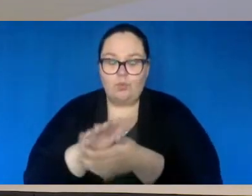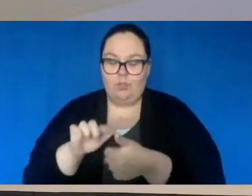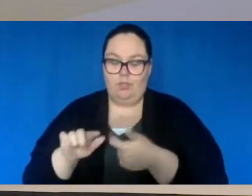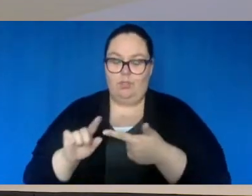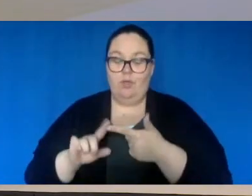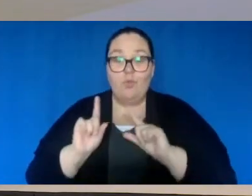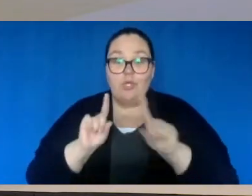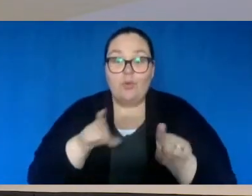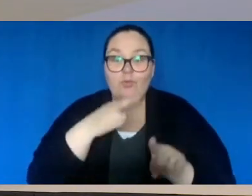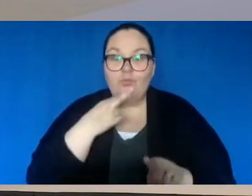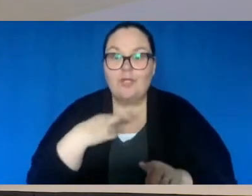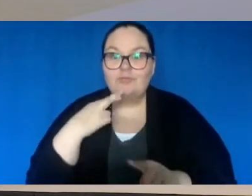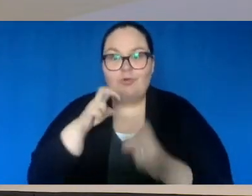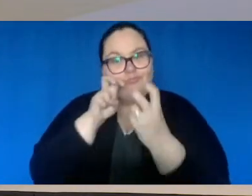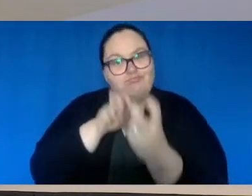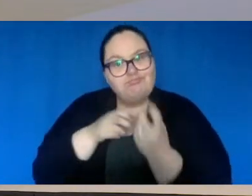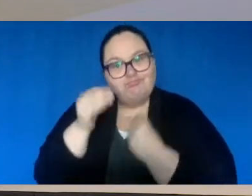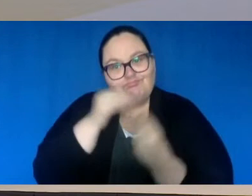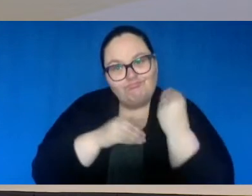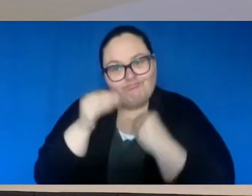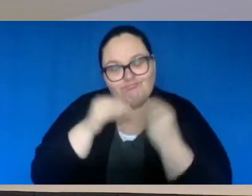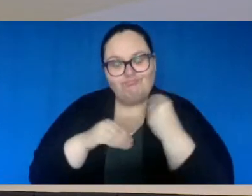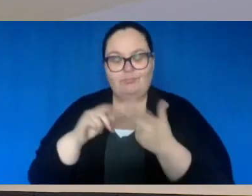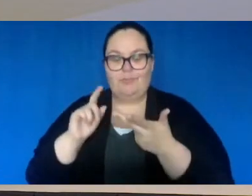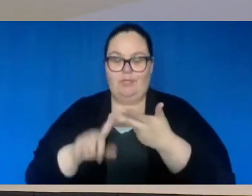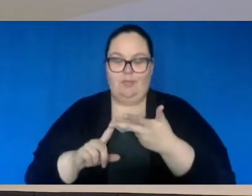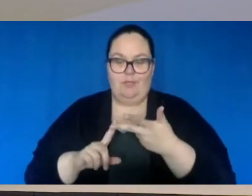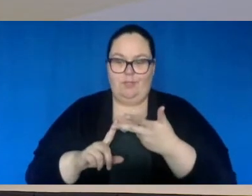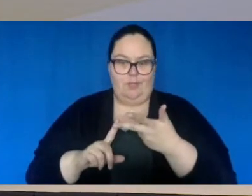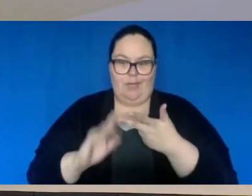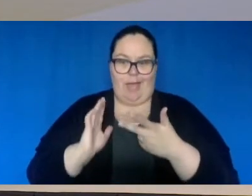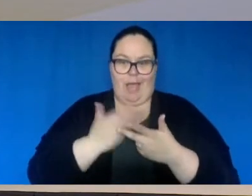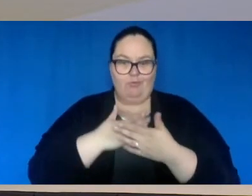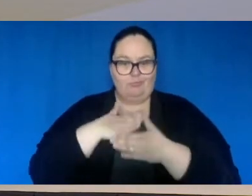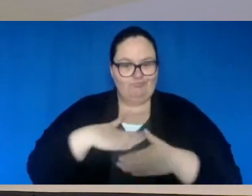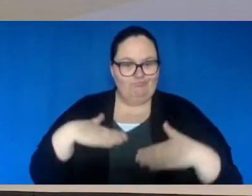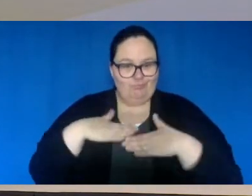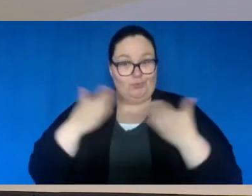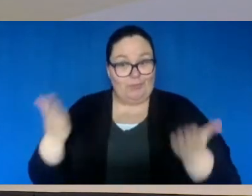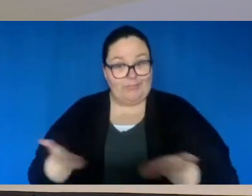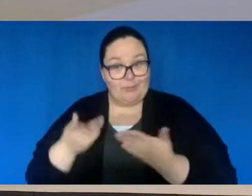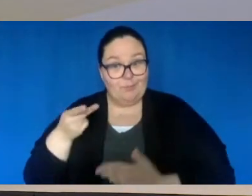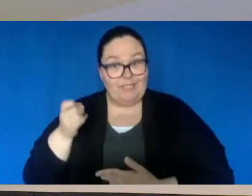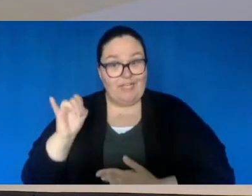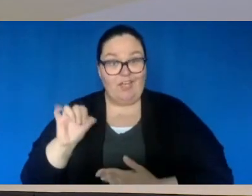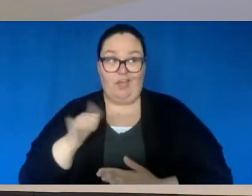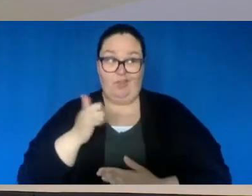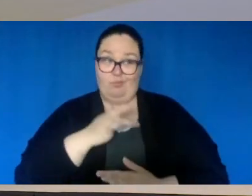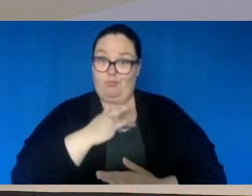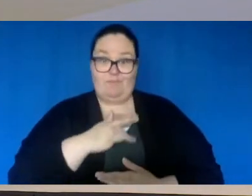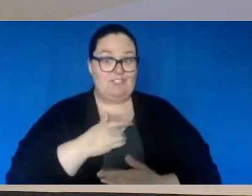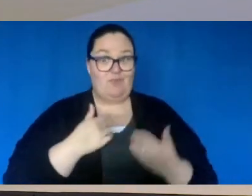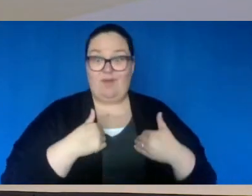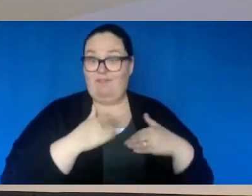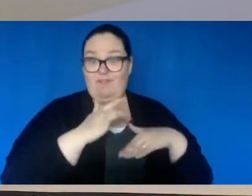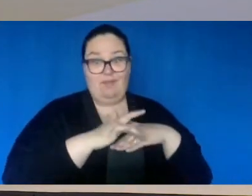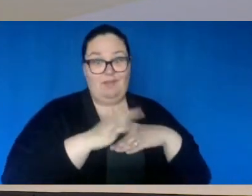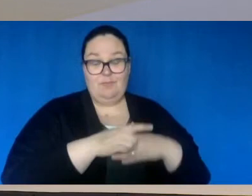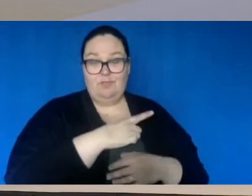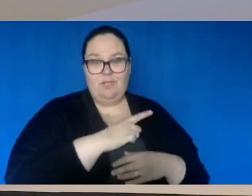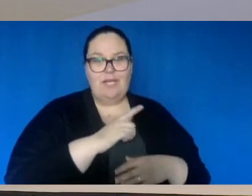that we continue to do a lot of the things that we're enjoying here, and that we also don't want people to get